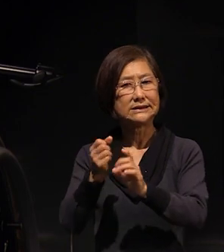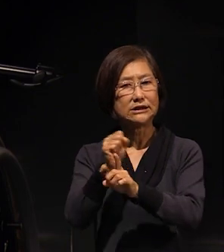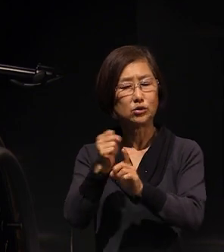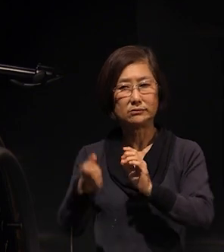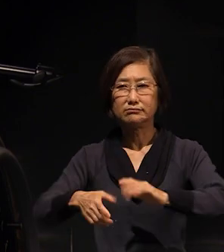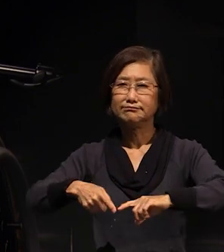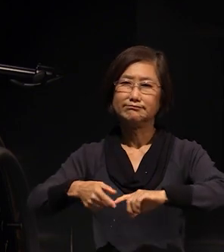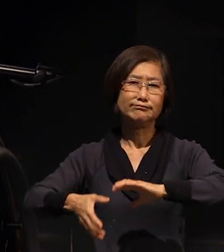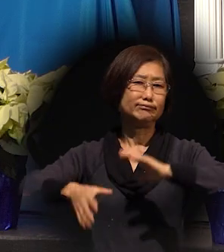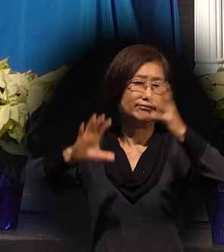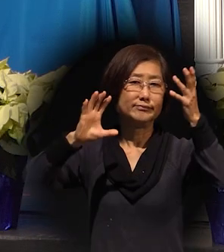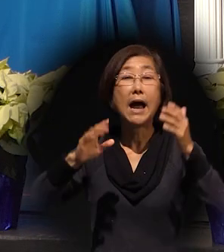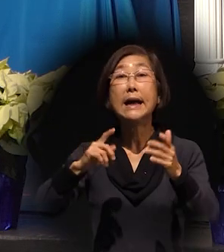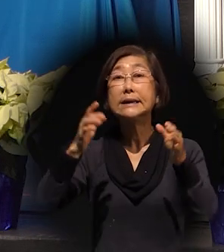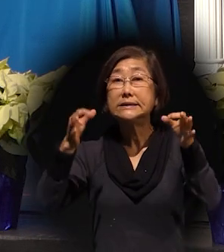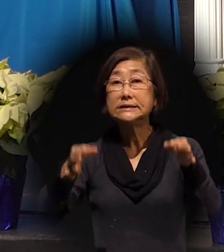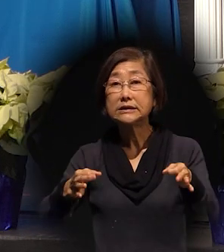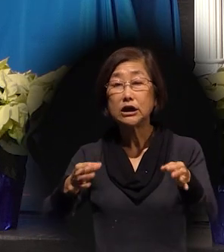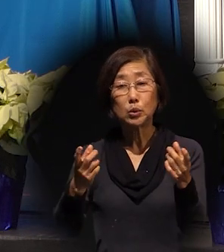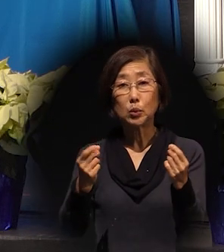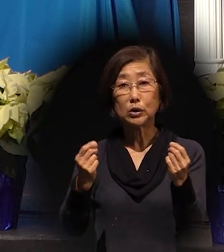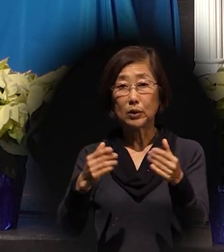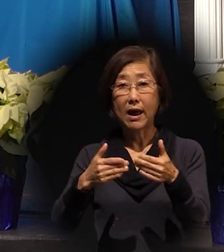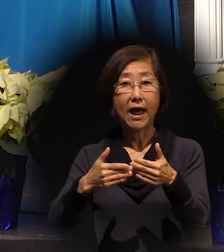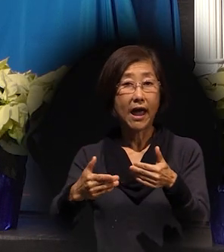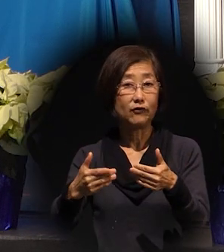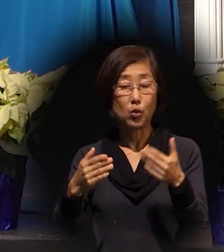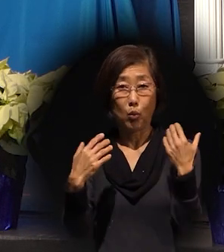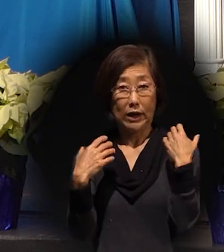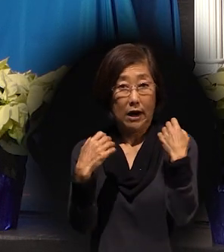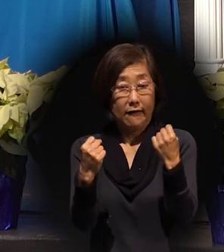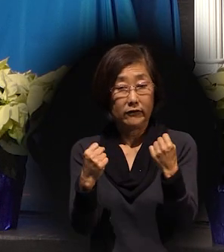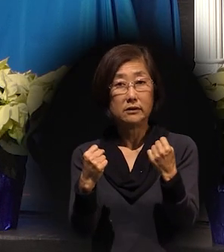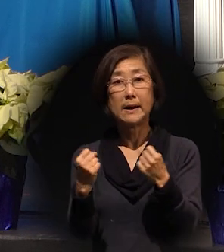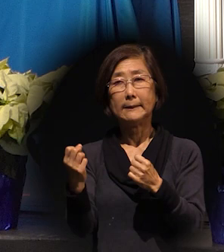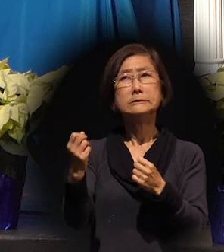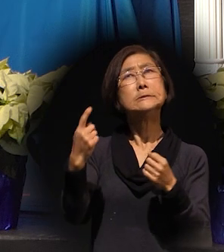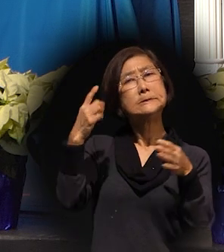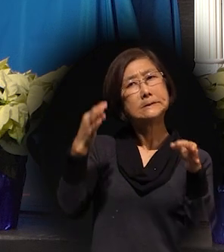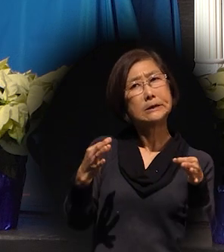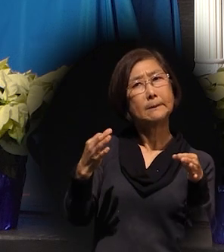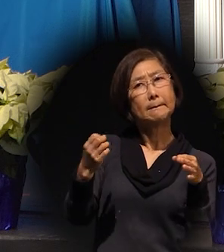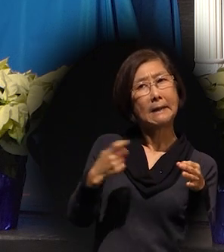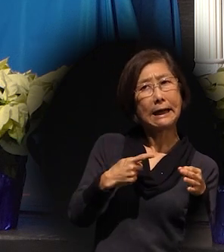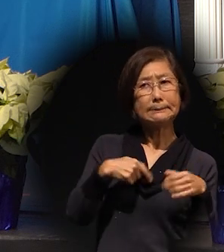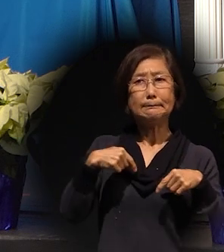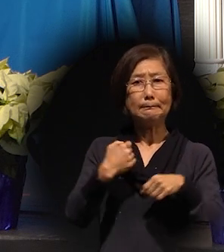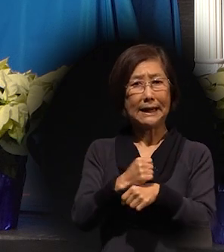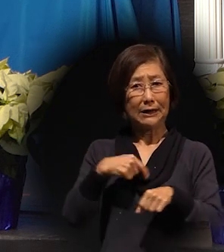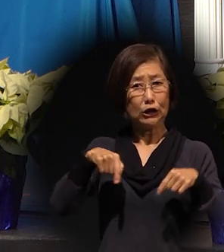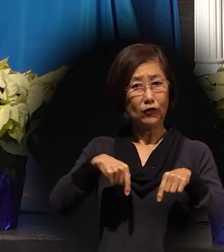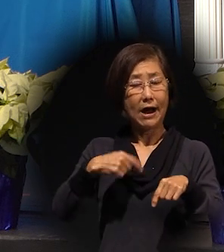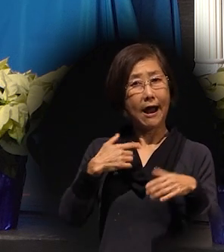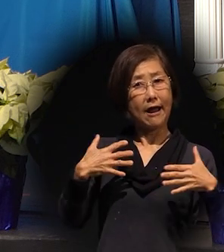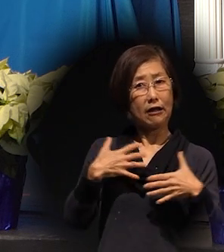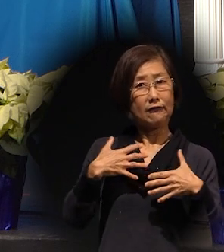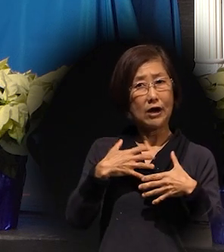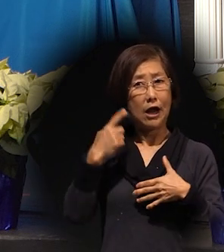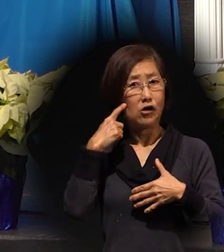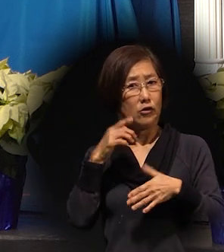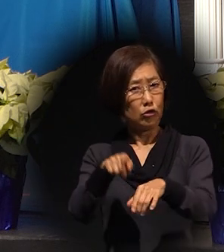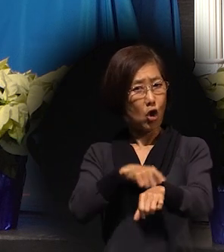forced me to take a break. When I was deciding what to do after I recovered, the idea of coming back to school made me nervous